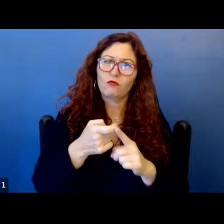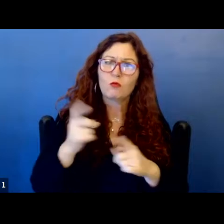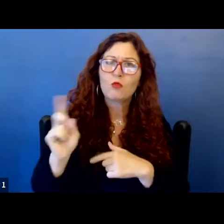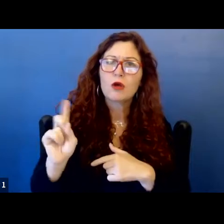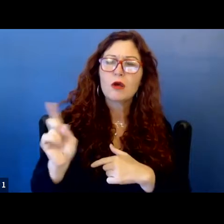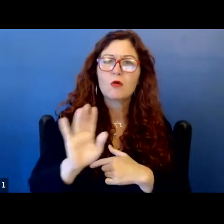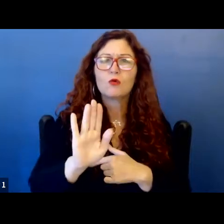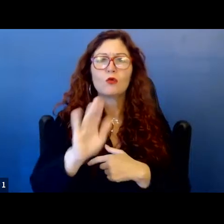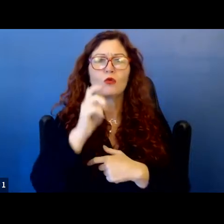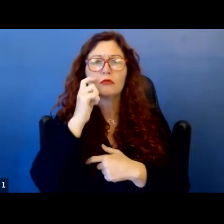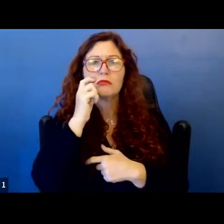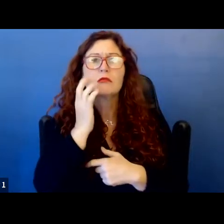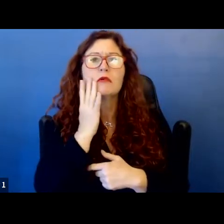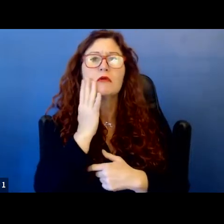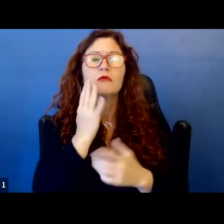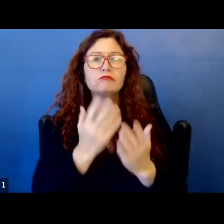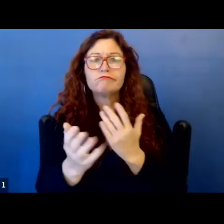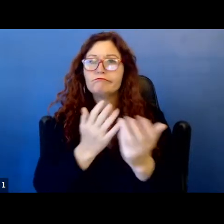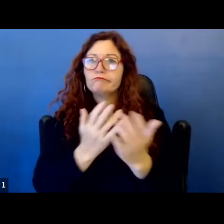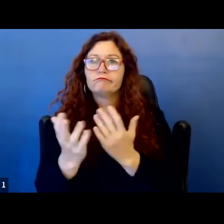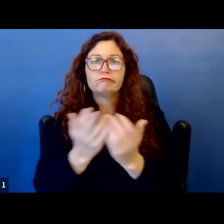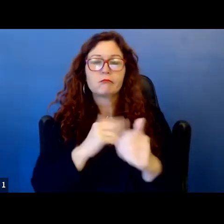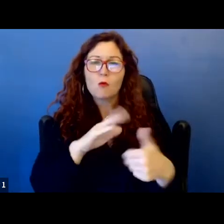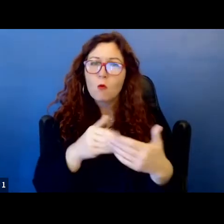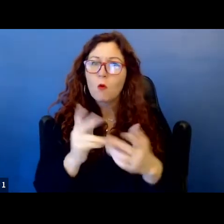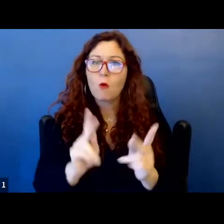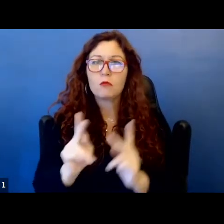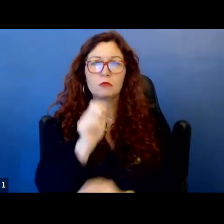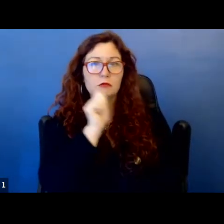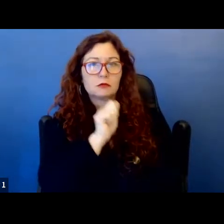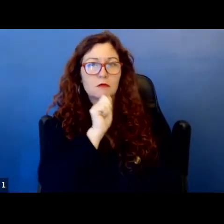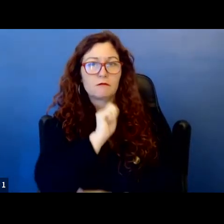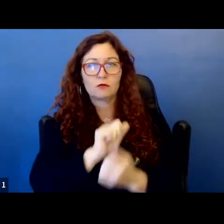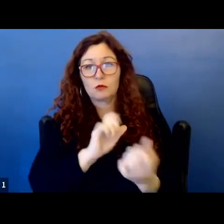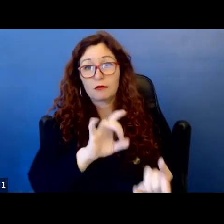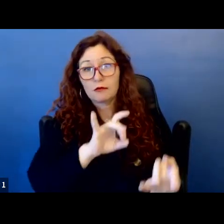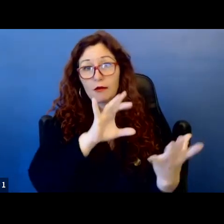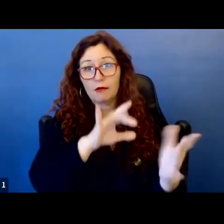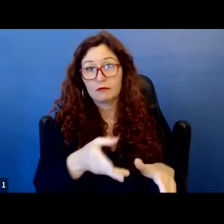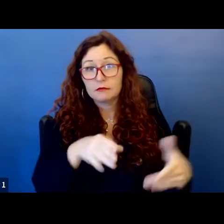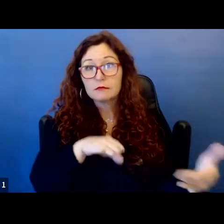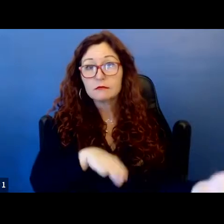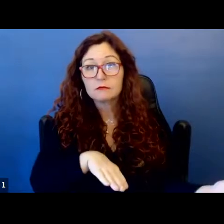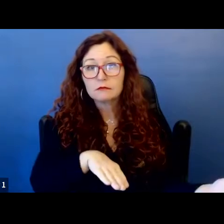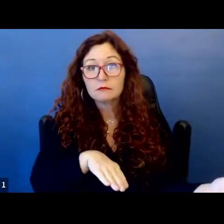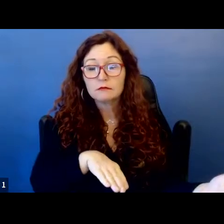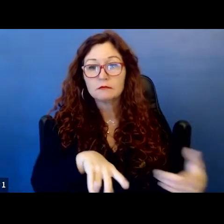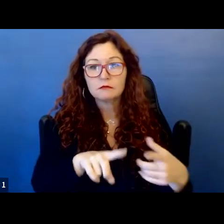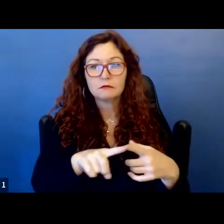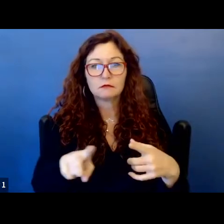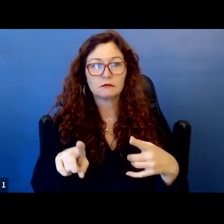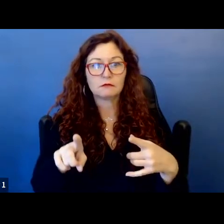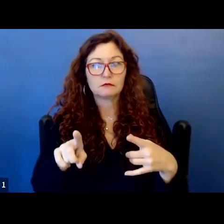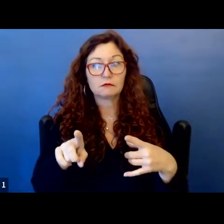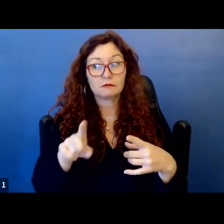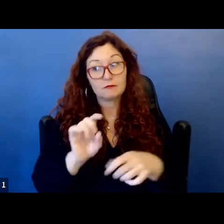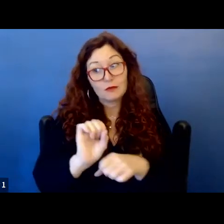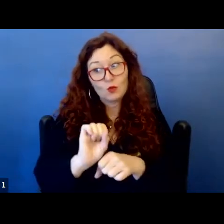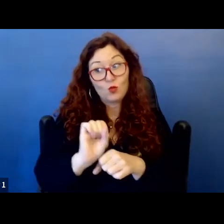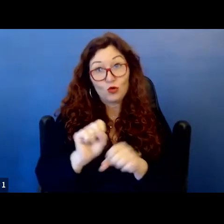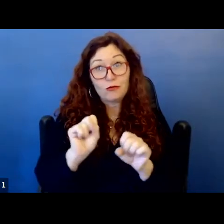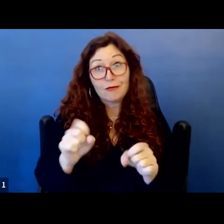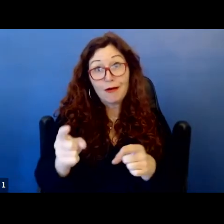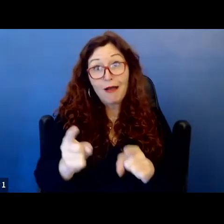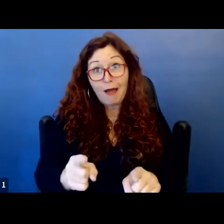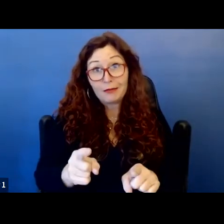hatred racism and discrimination in our country and as we all know here today our workplaces are not exempt from this so this